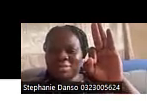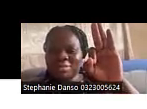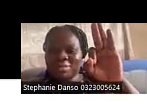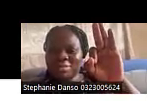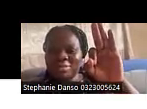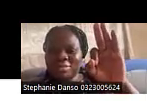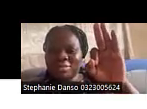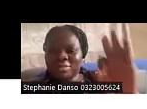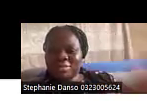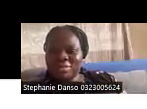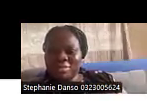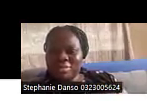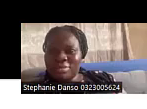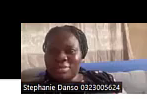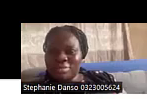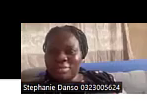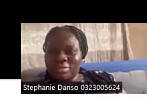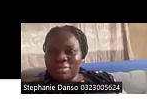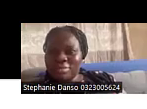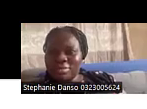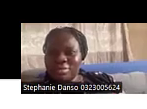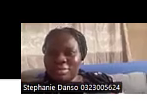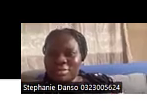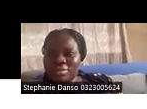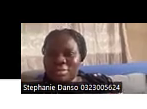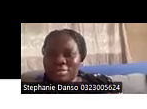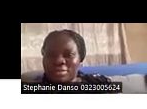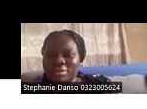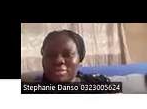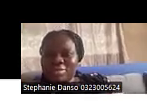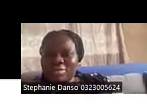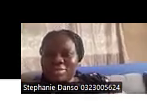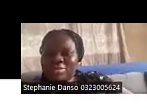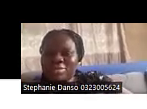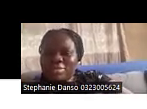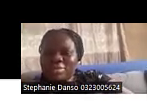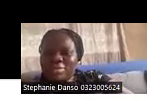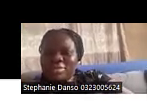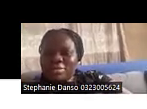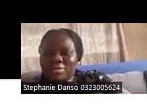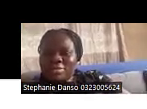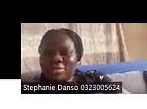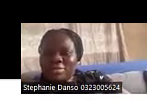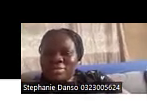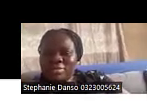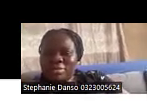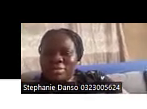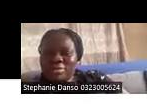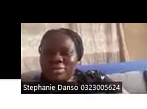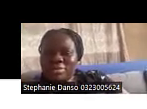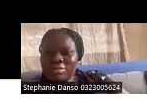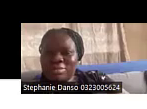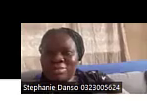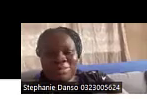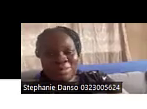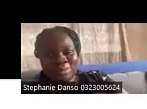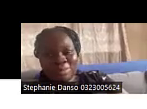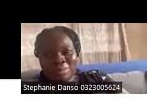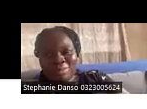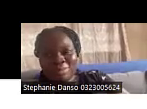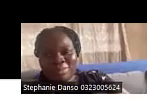okay. Thank you. Portia, do it for us, Dev. Try once.